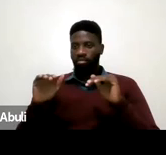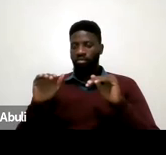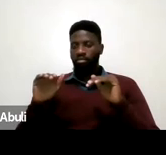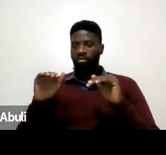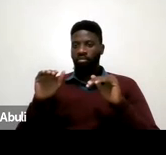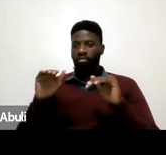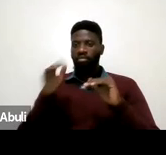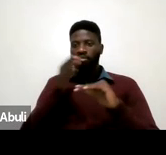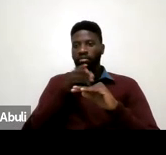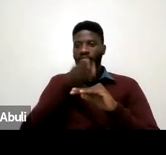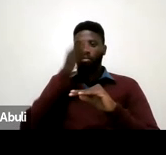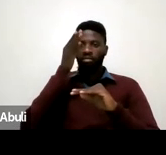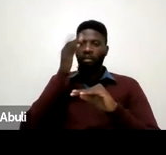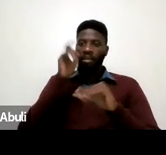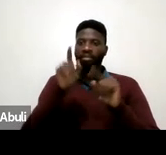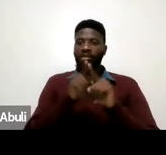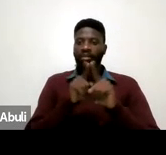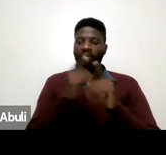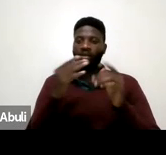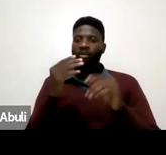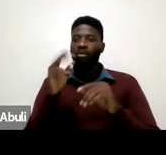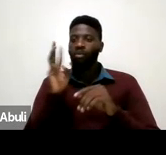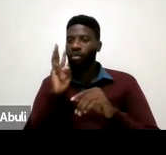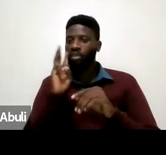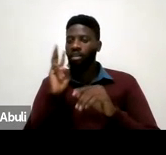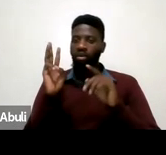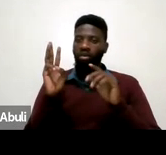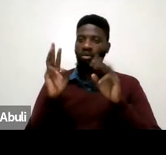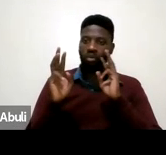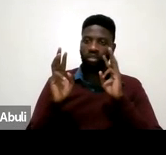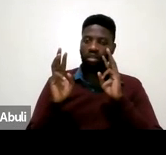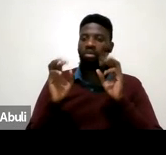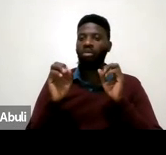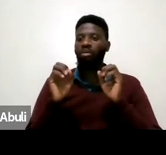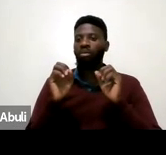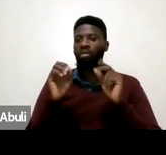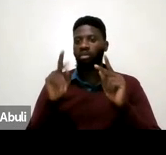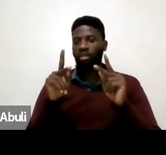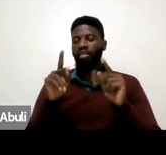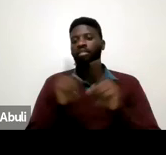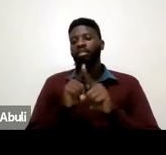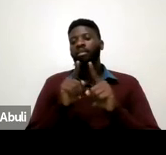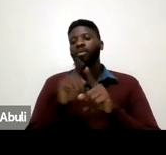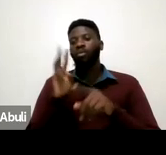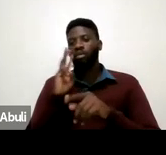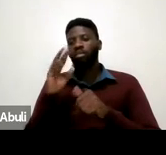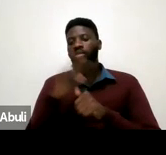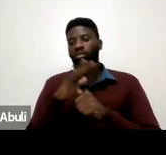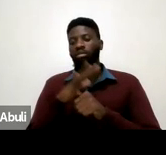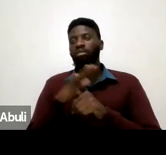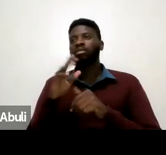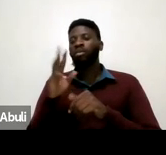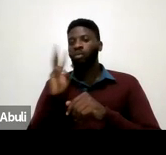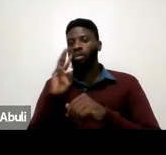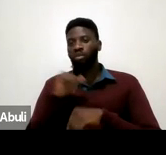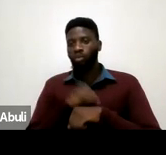items like water and water. When you are having a case of water and water, what comes? Of course, water will take priority. When you are having water and school,